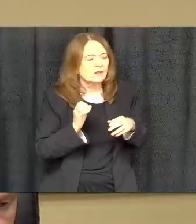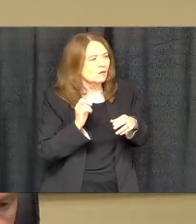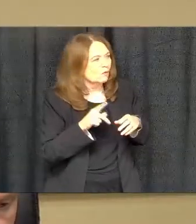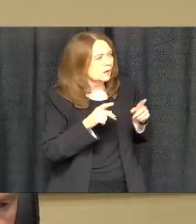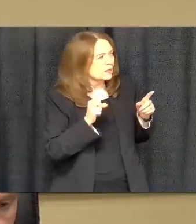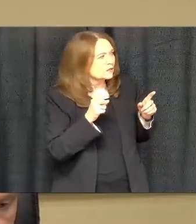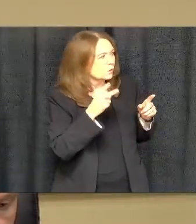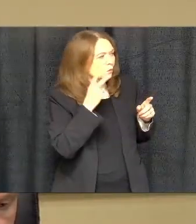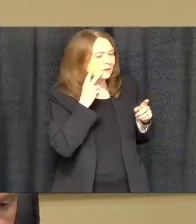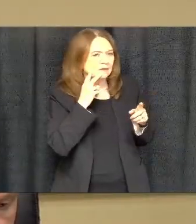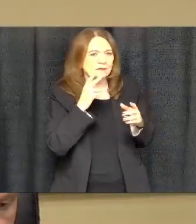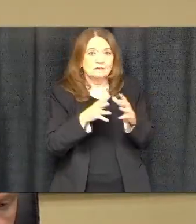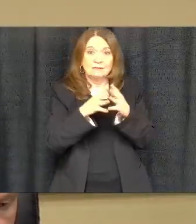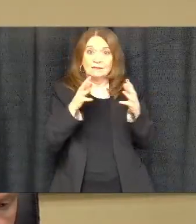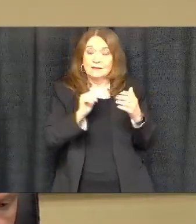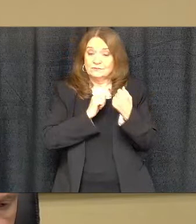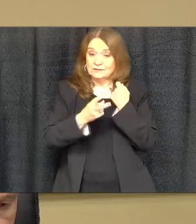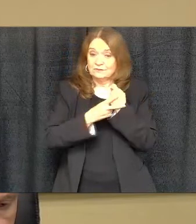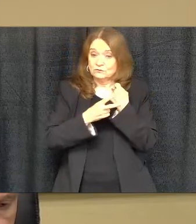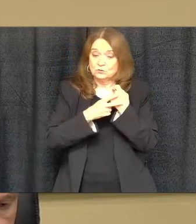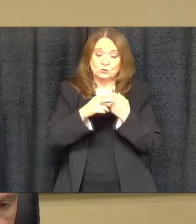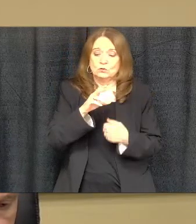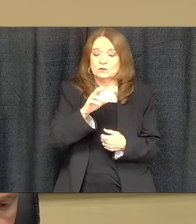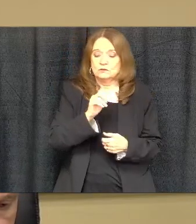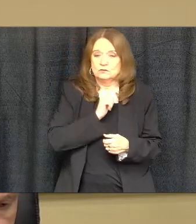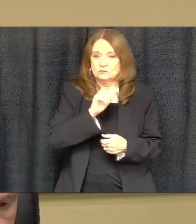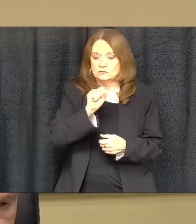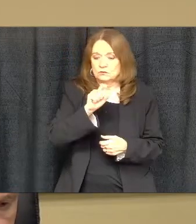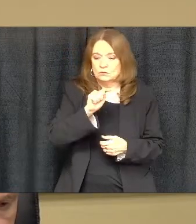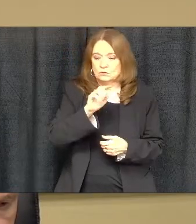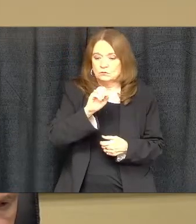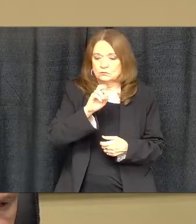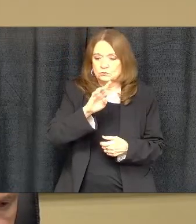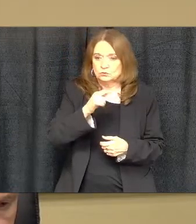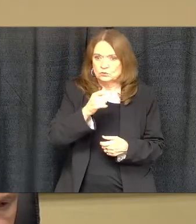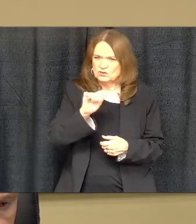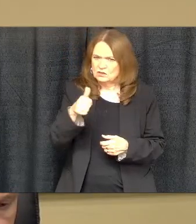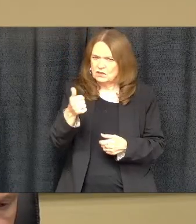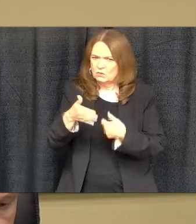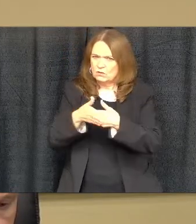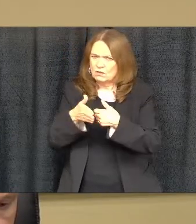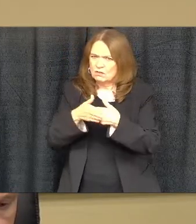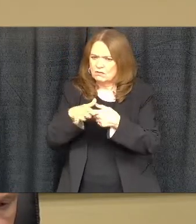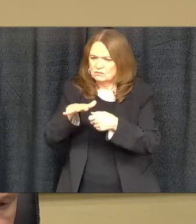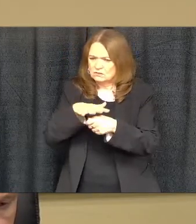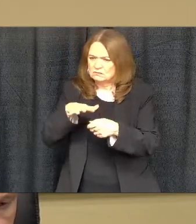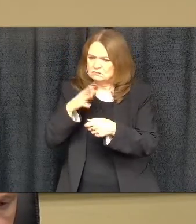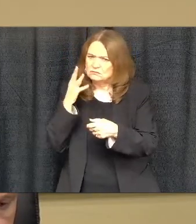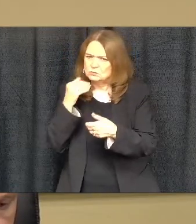storage facilities. There's one not too far down the road on Dover Road from this that's pretty new. And